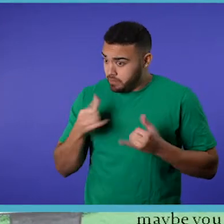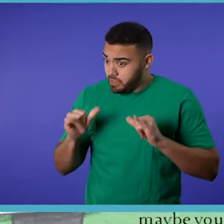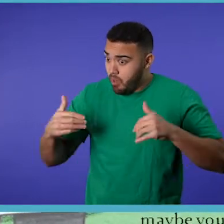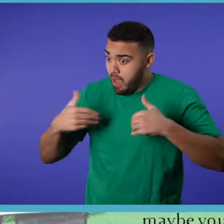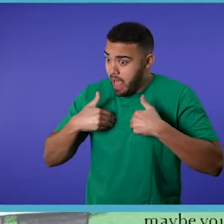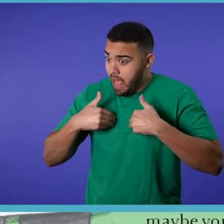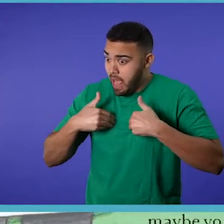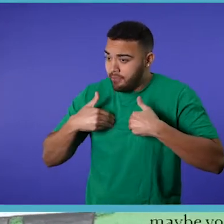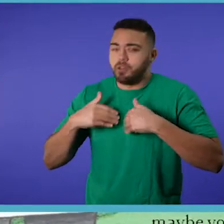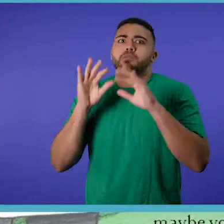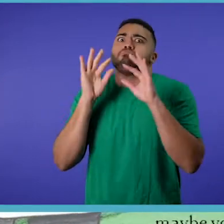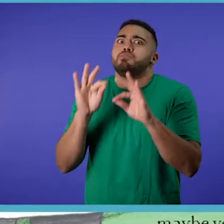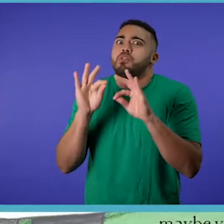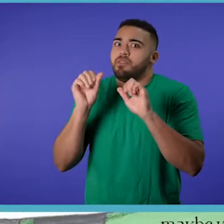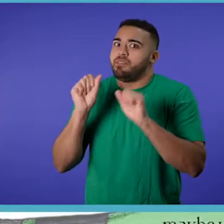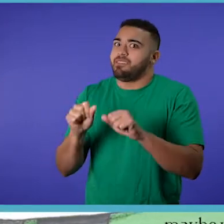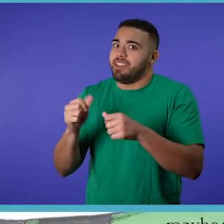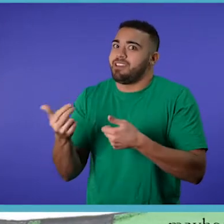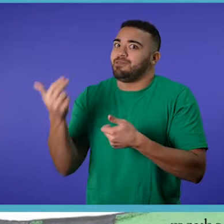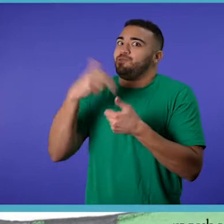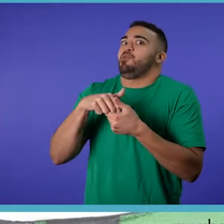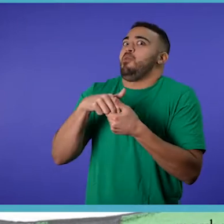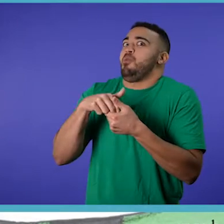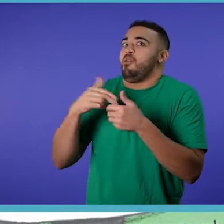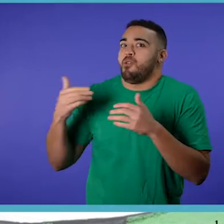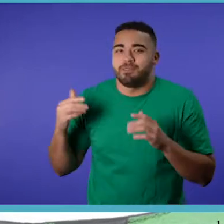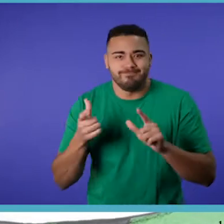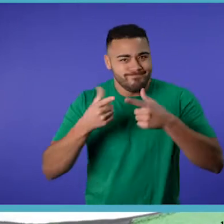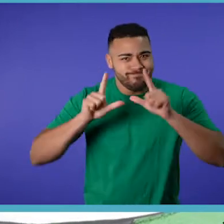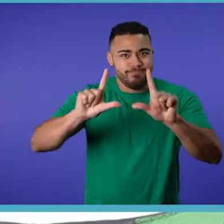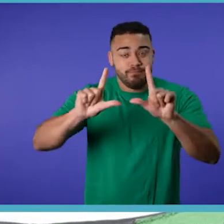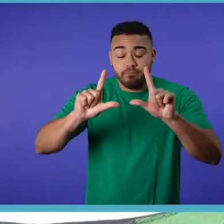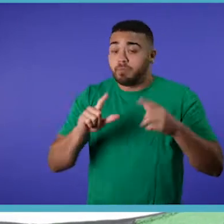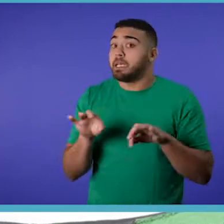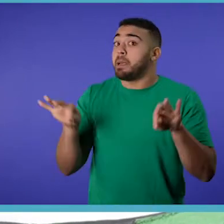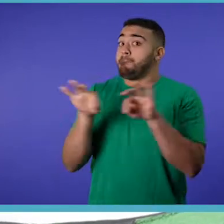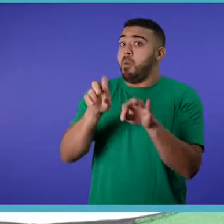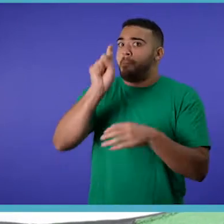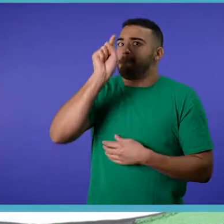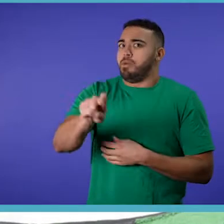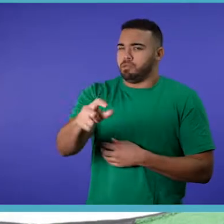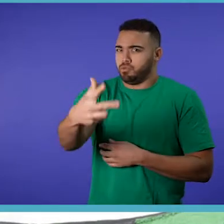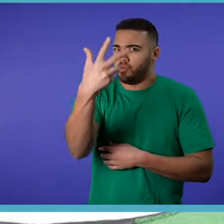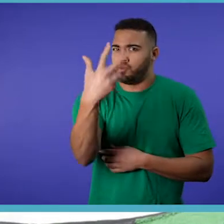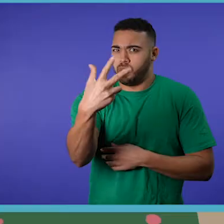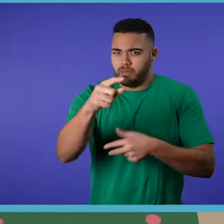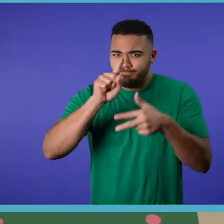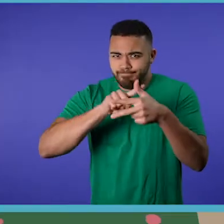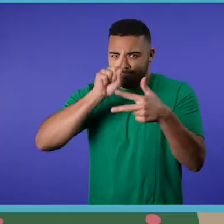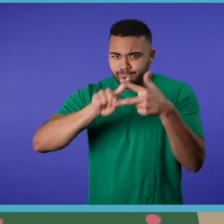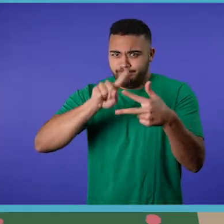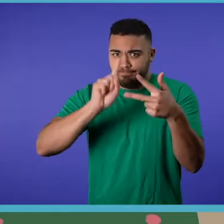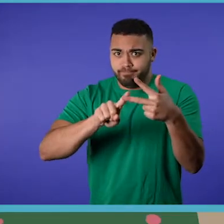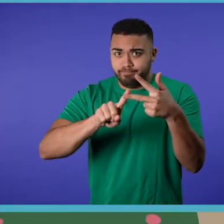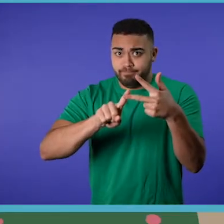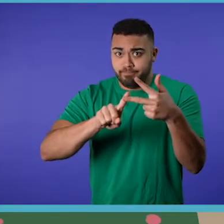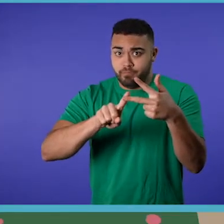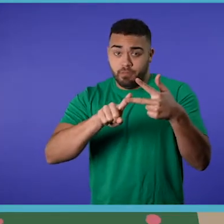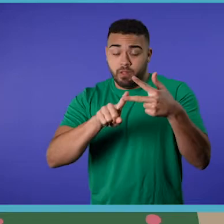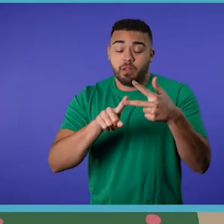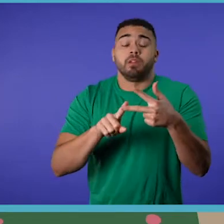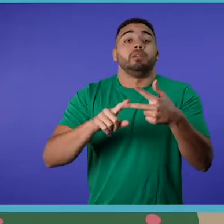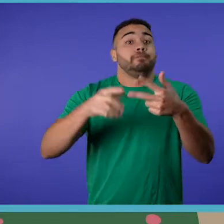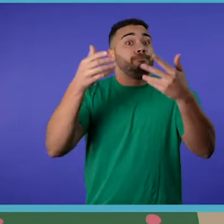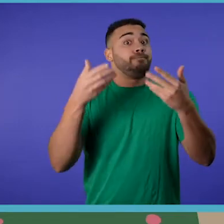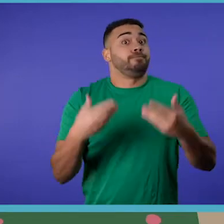be our new cadet. Just complete 3 quests before your first loose tooth, then schedule a cleaning at